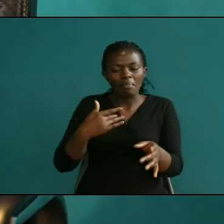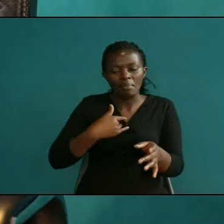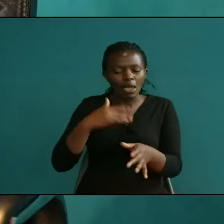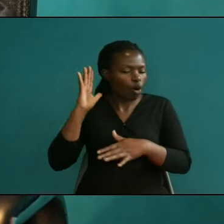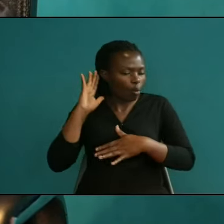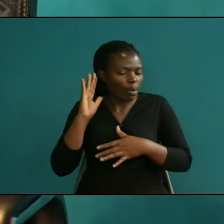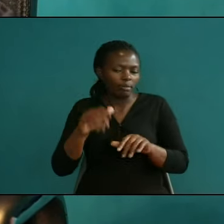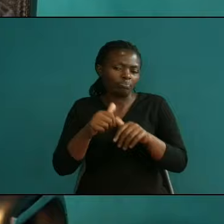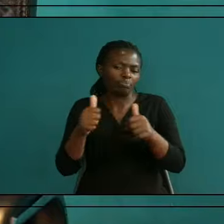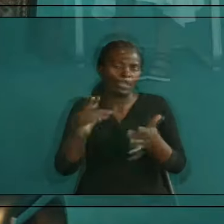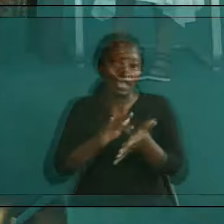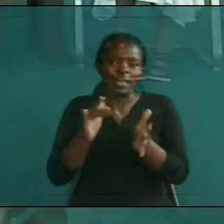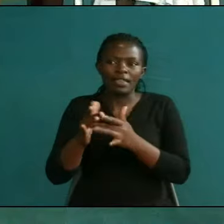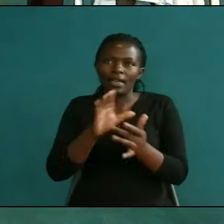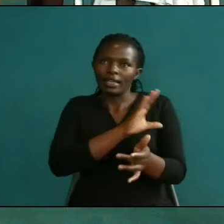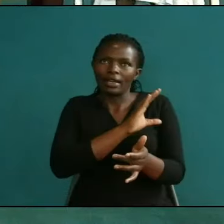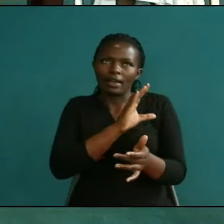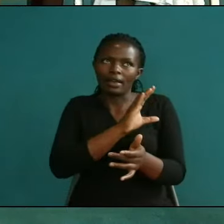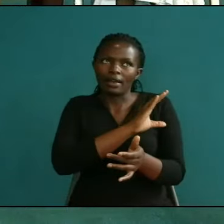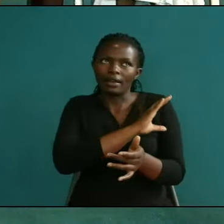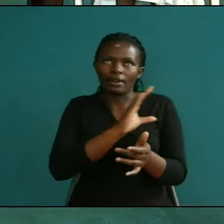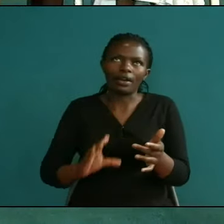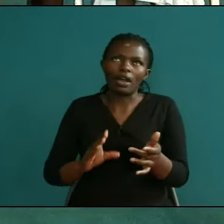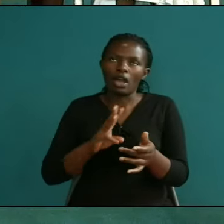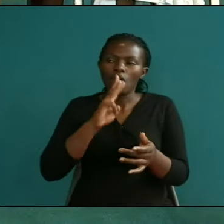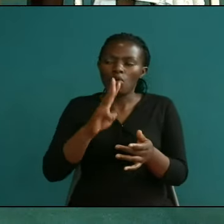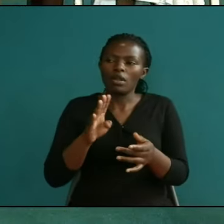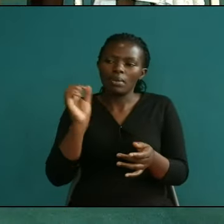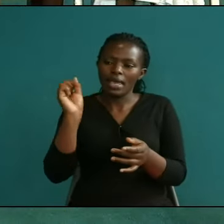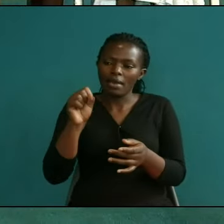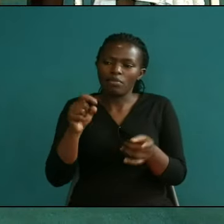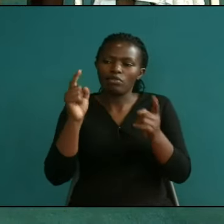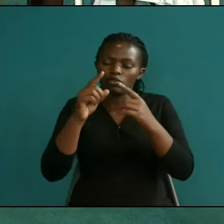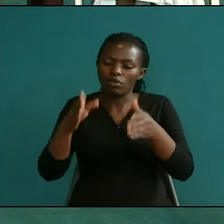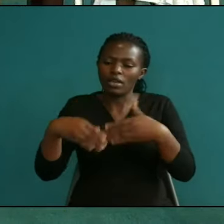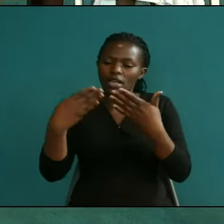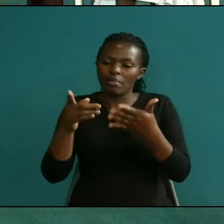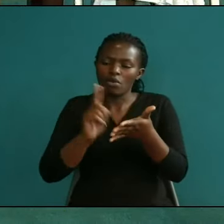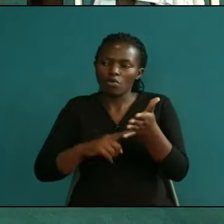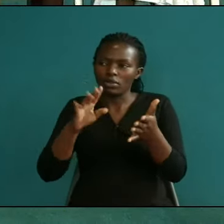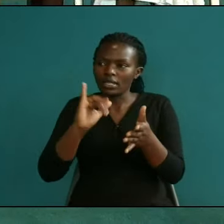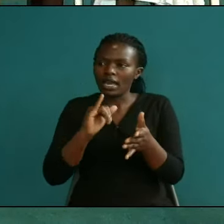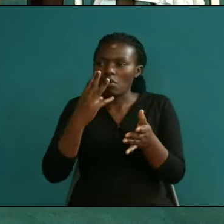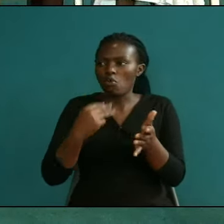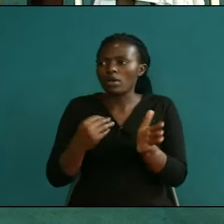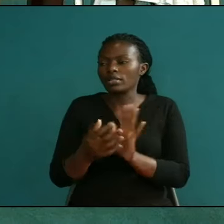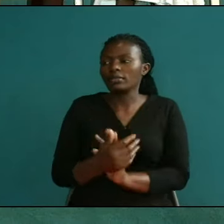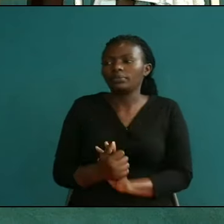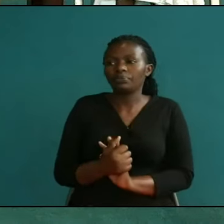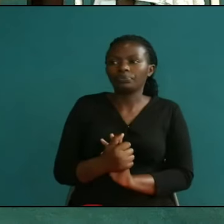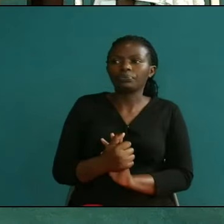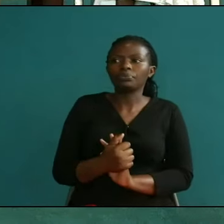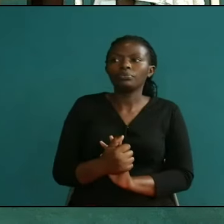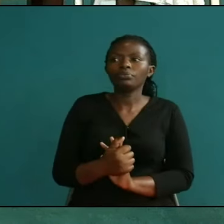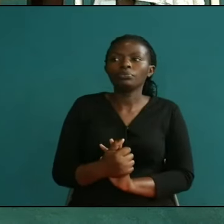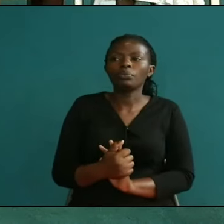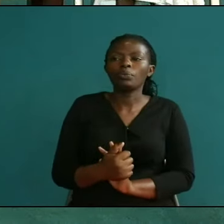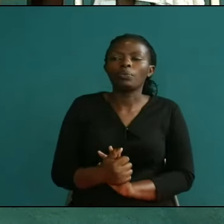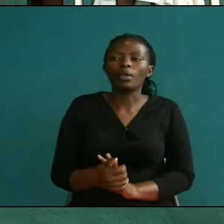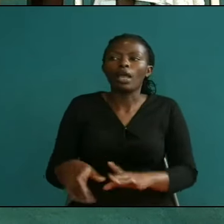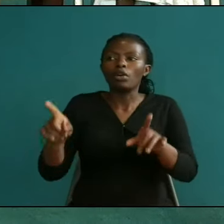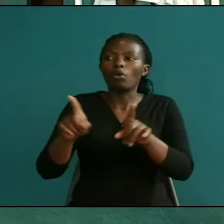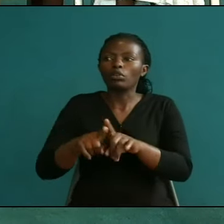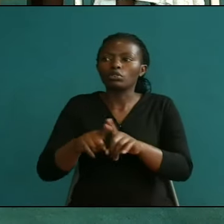my wants. So this lesson or this story gives us an aspect of obedience,